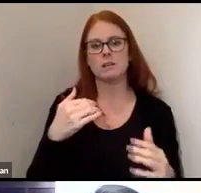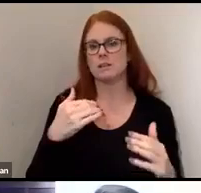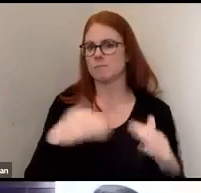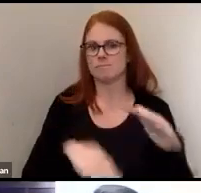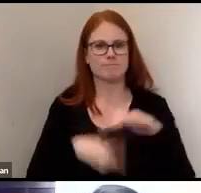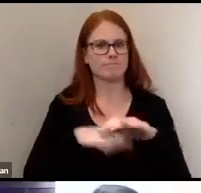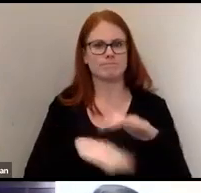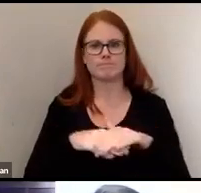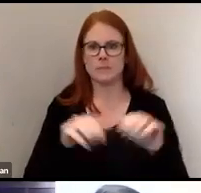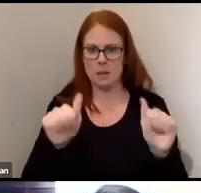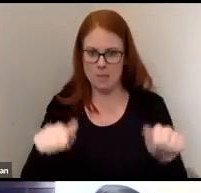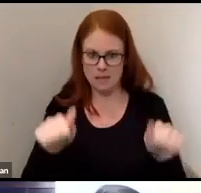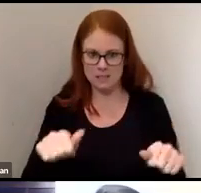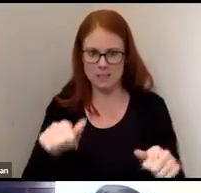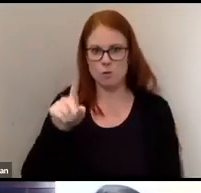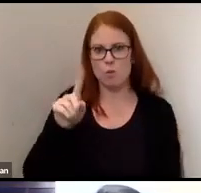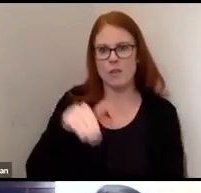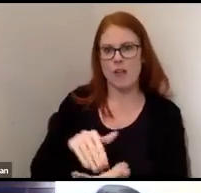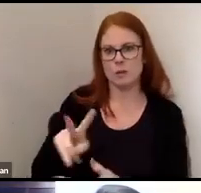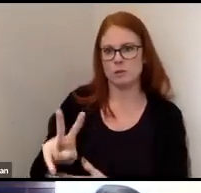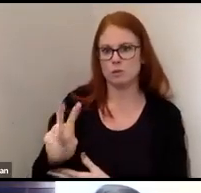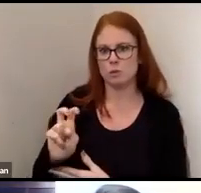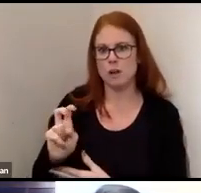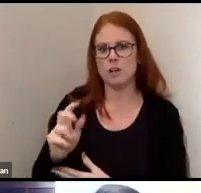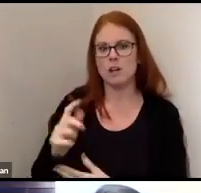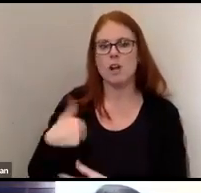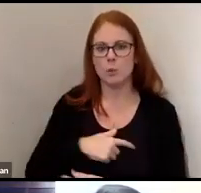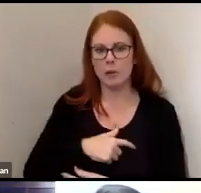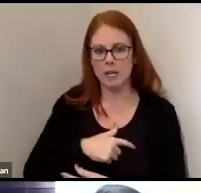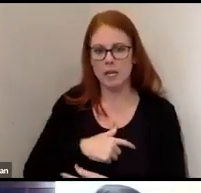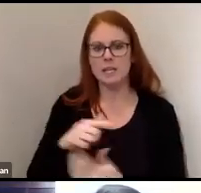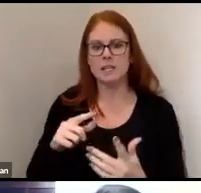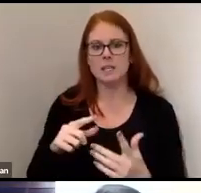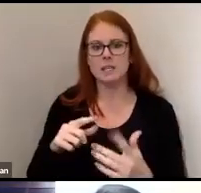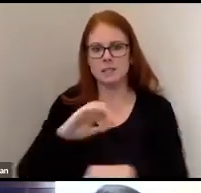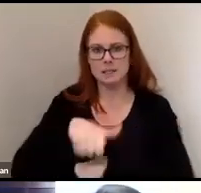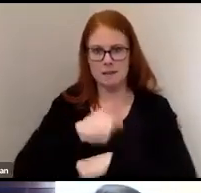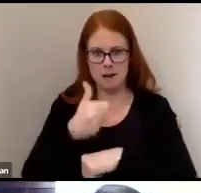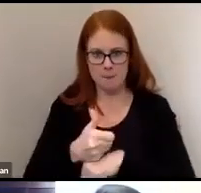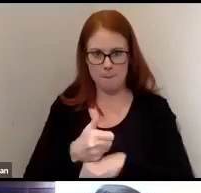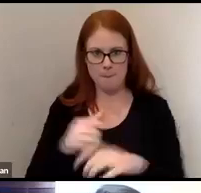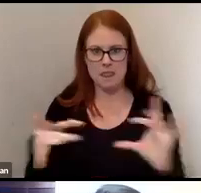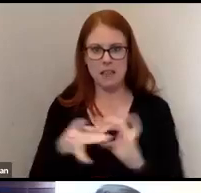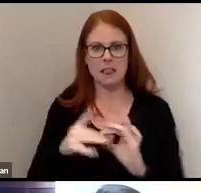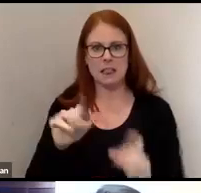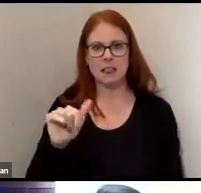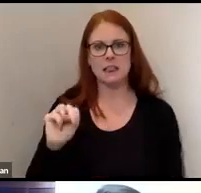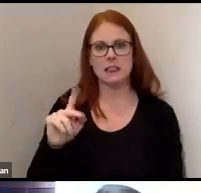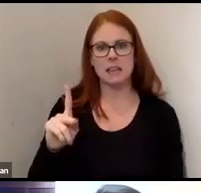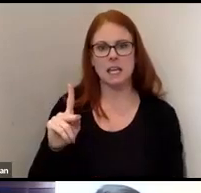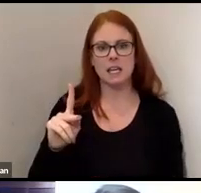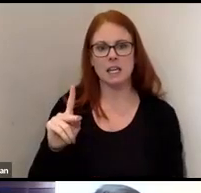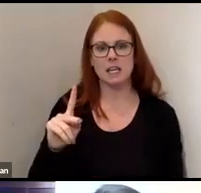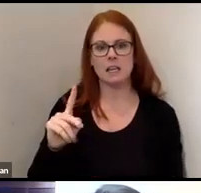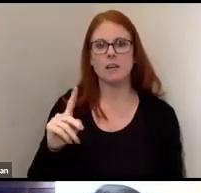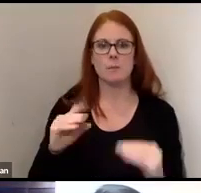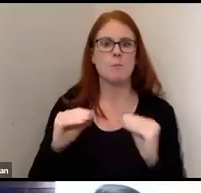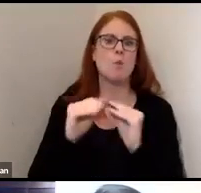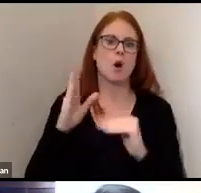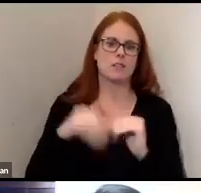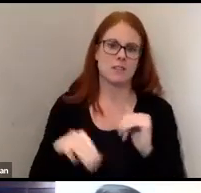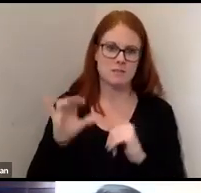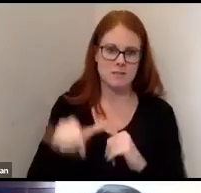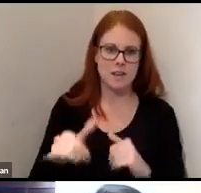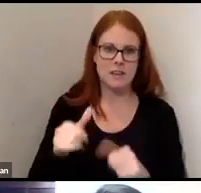day is 1,200, we'll send the link to register to a lot more than that.